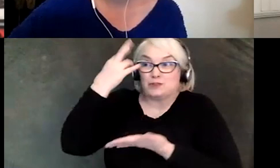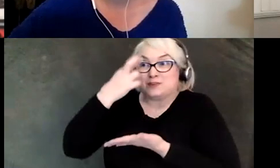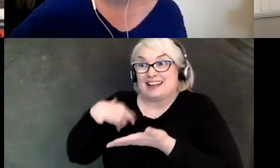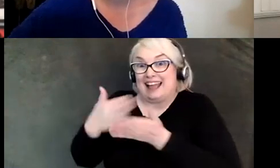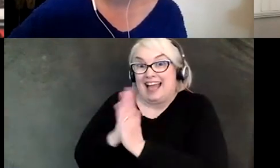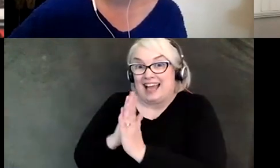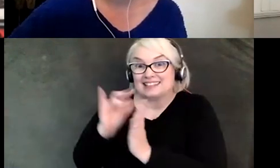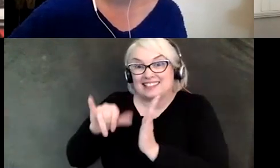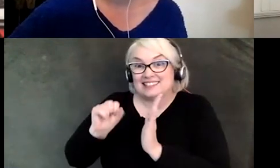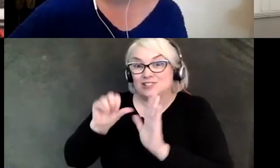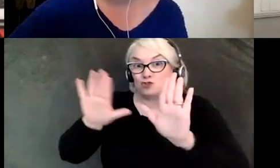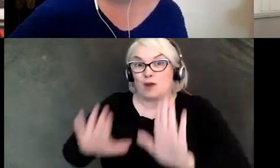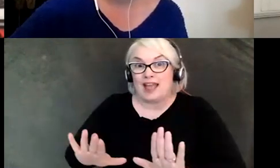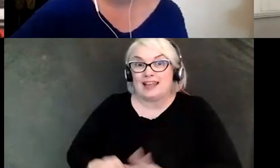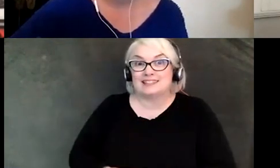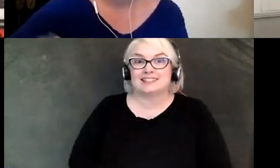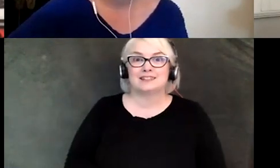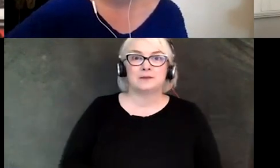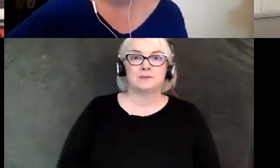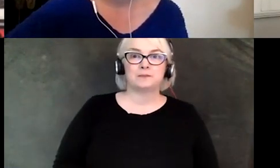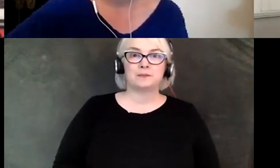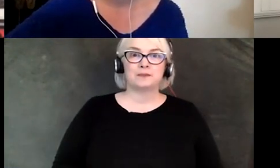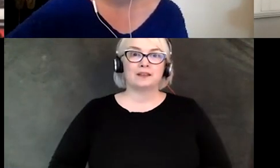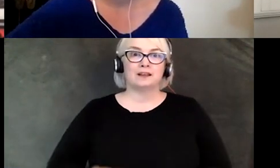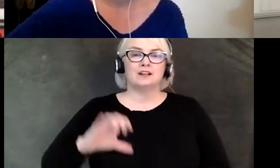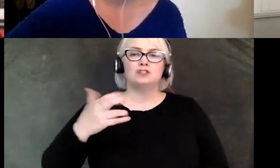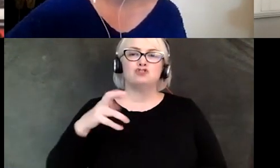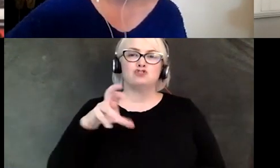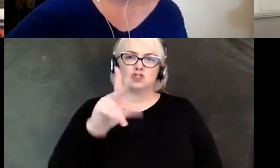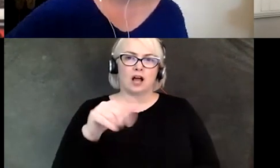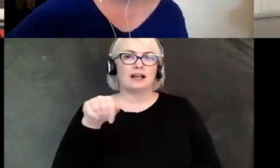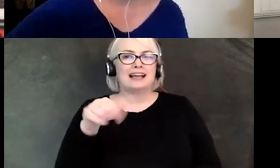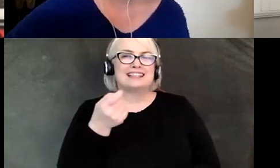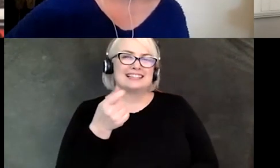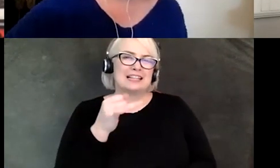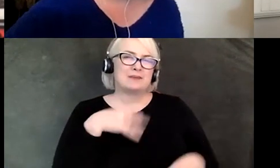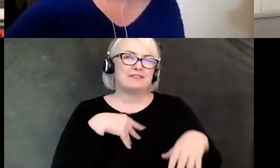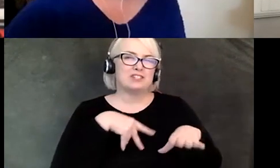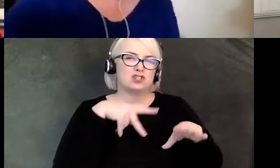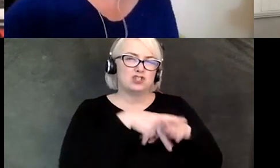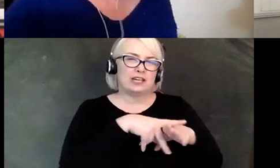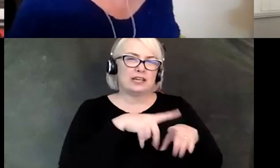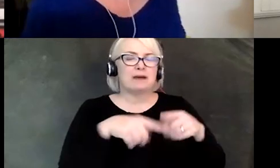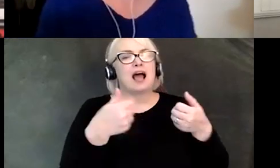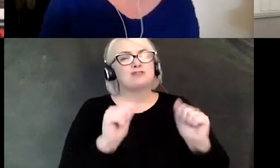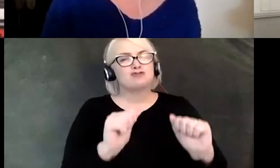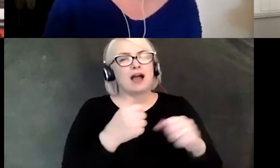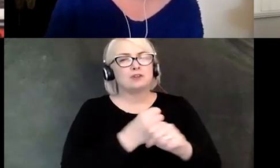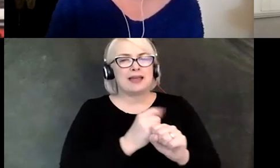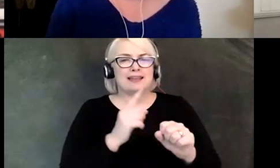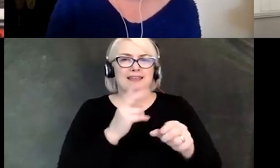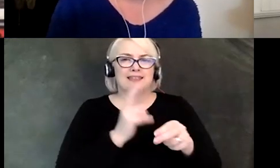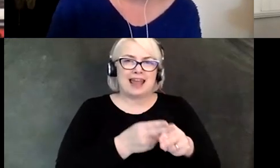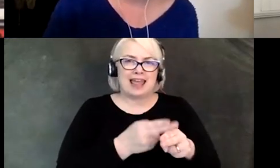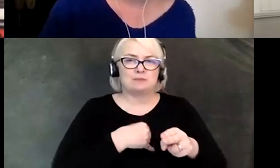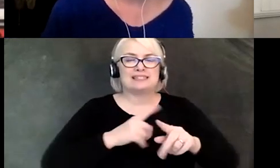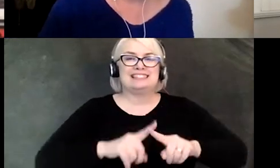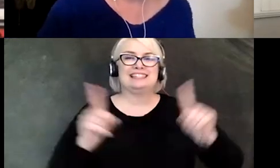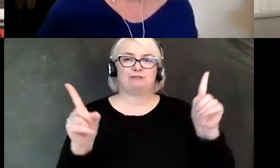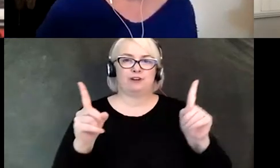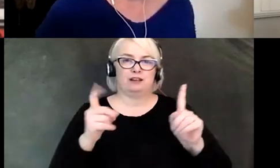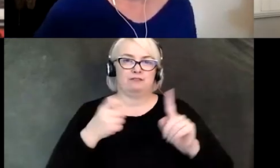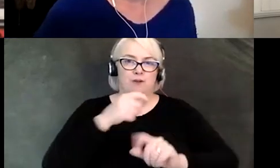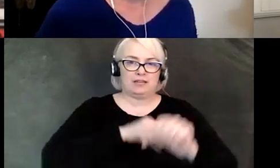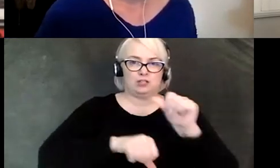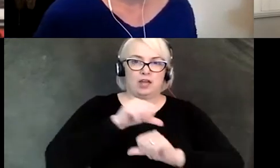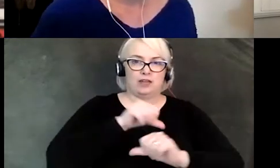I, share, this is kind of a cheat, but I also like try to make the names as different from one another as possible. So when whoever's reading it is reading it, it's not like